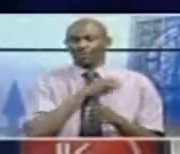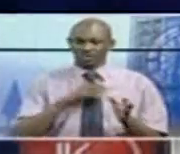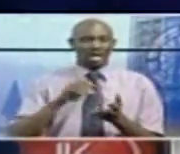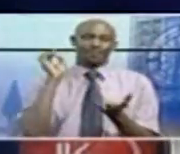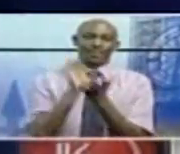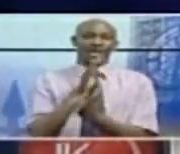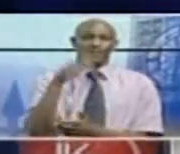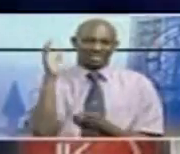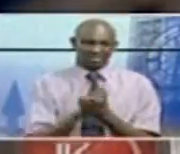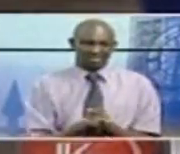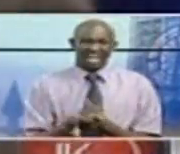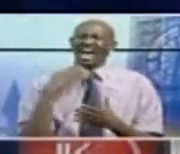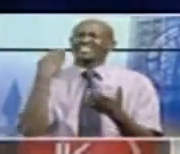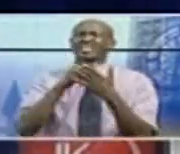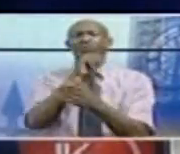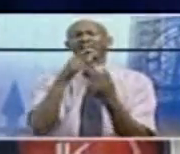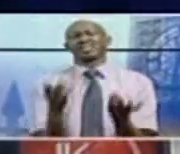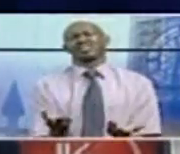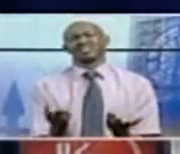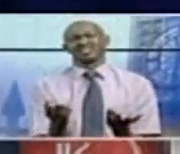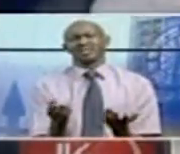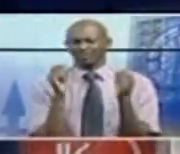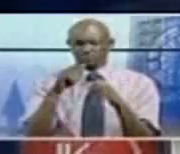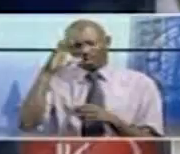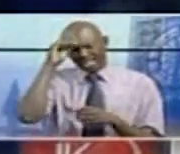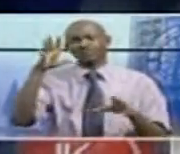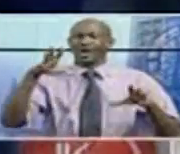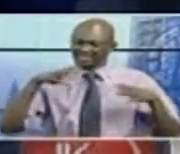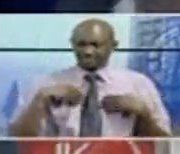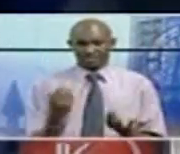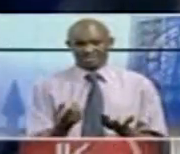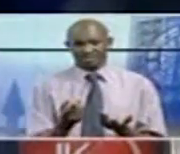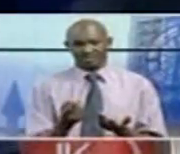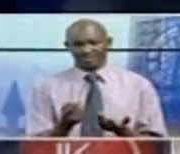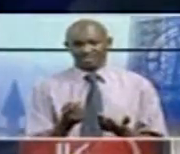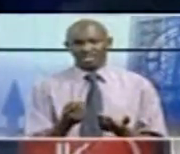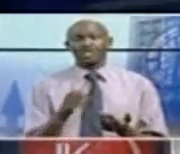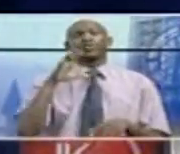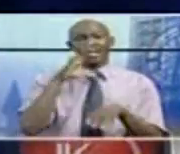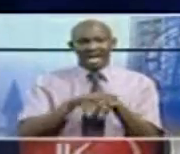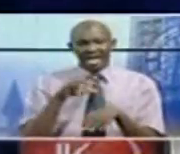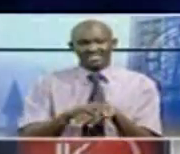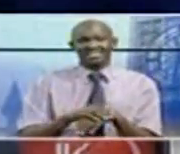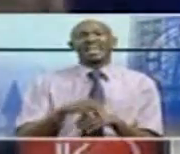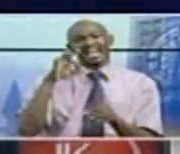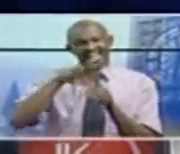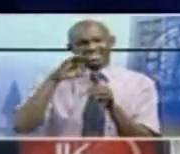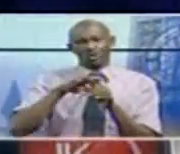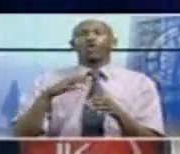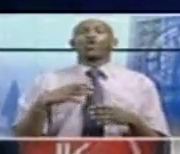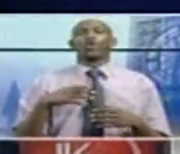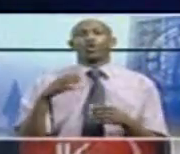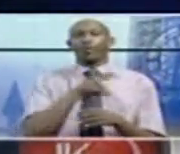away. Until when shall we learn to accept until the defeat? Until we get an electoral commission that we all have